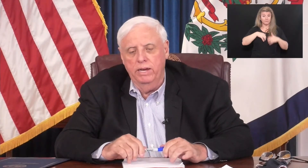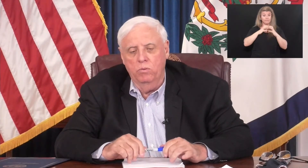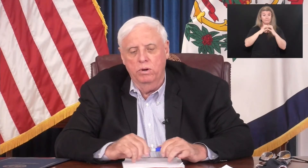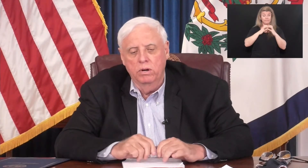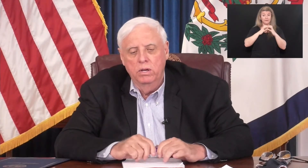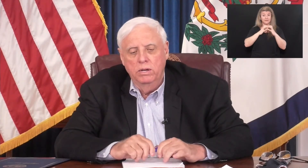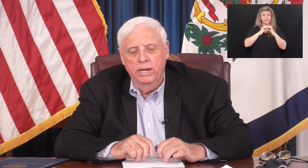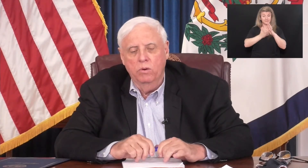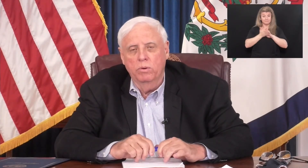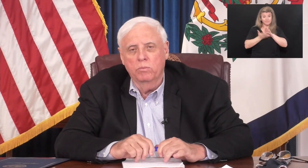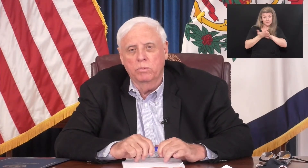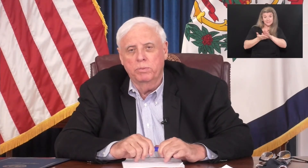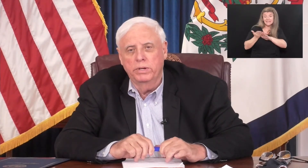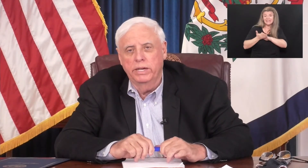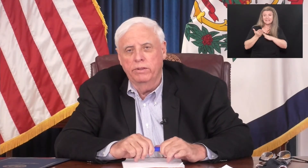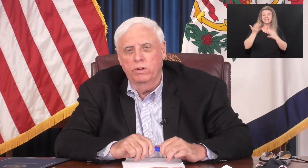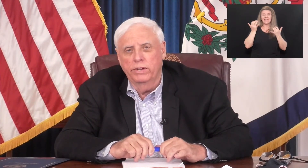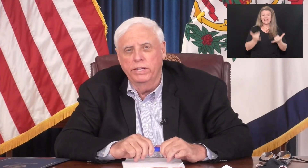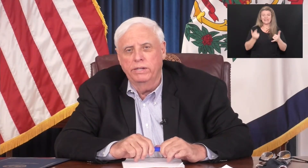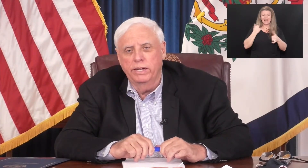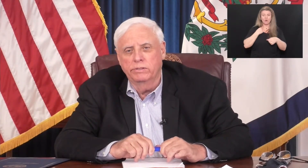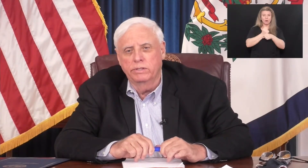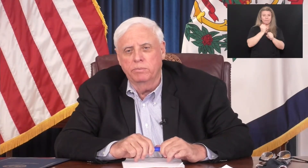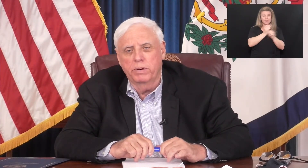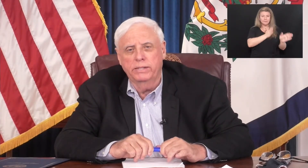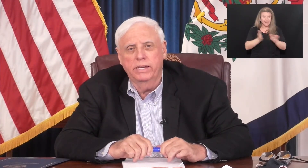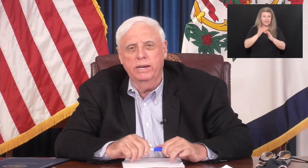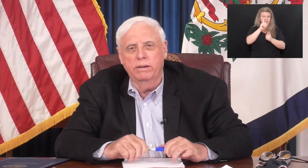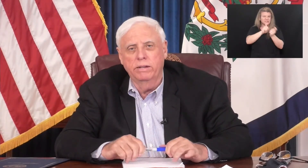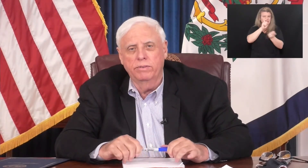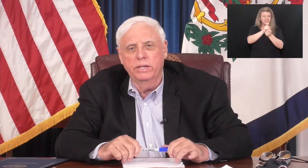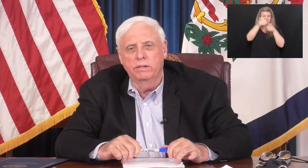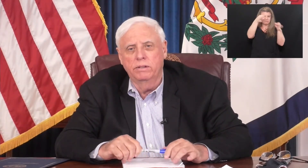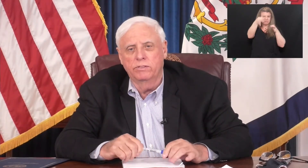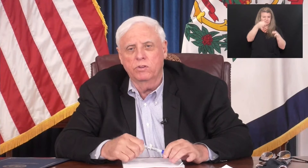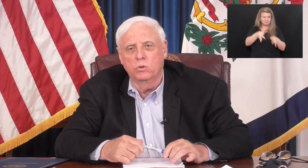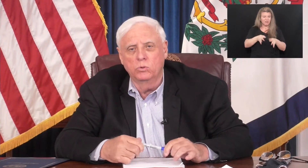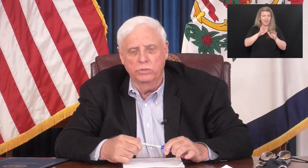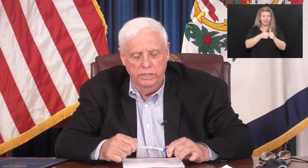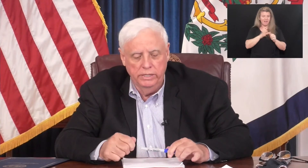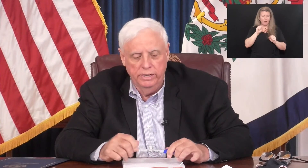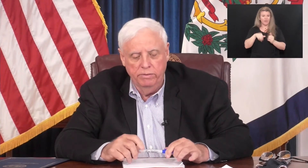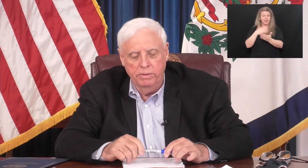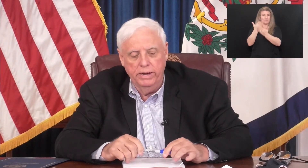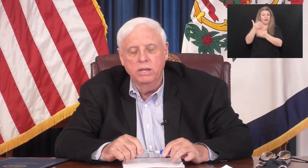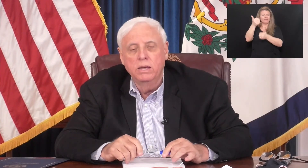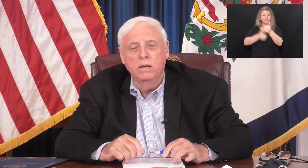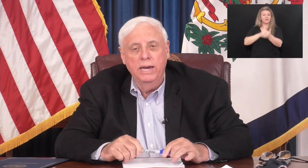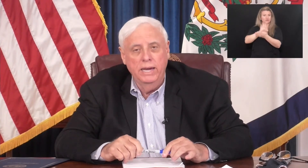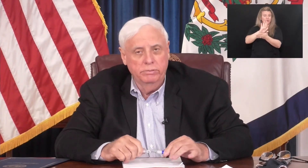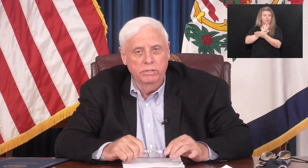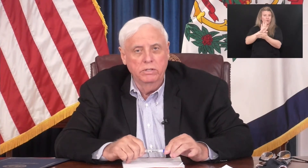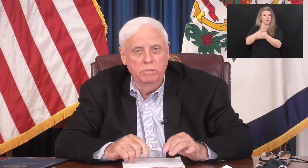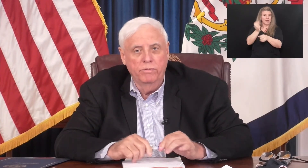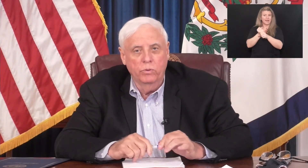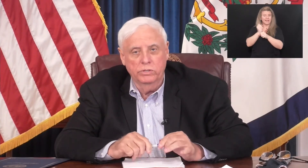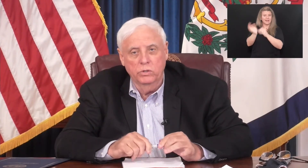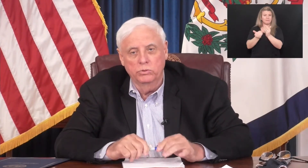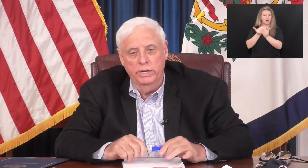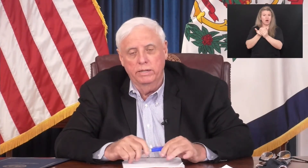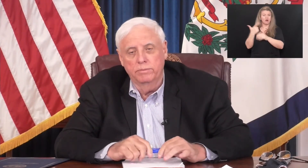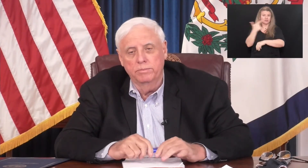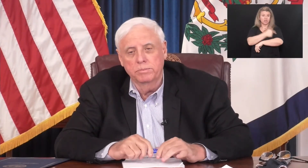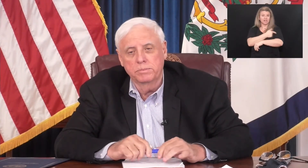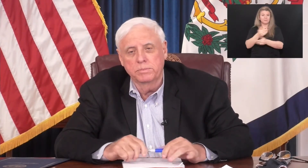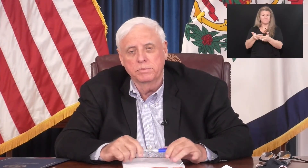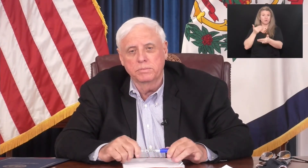and now we're putting together all the details and the practicality of getting to the schools and getting to everybody absolutely before school's